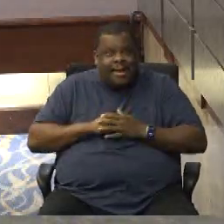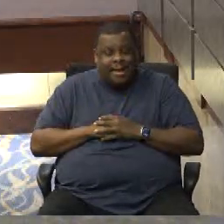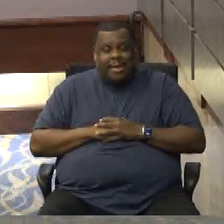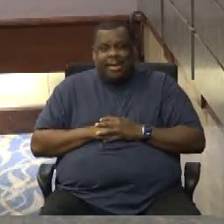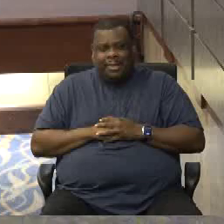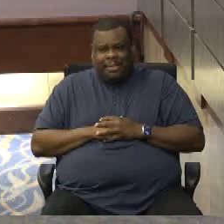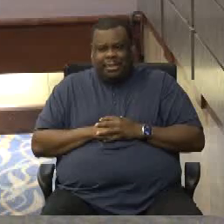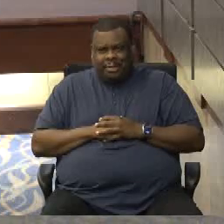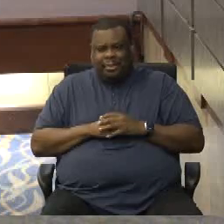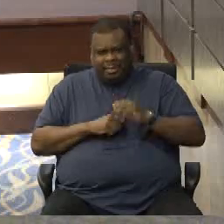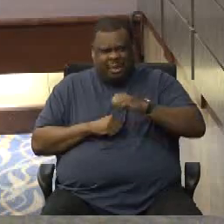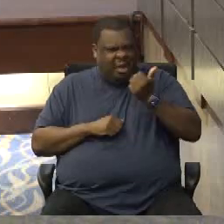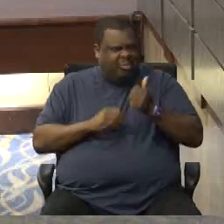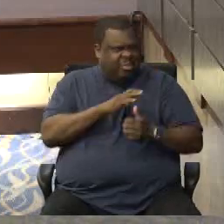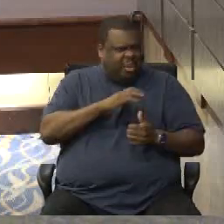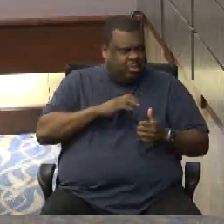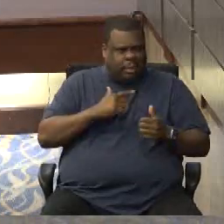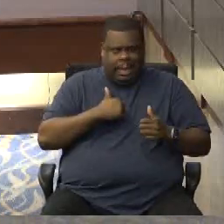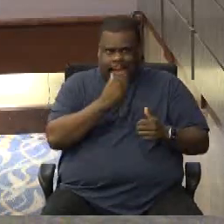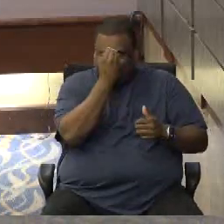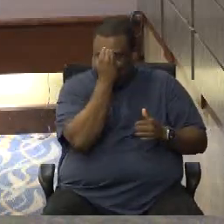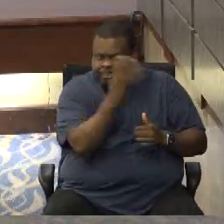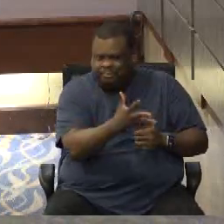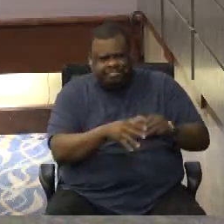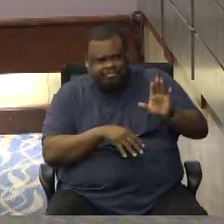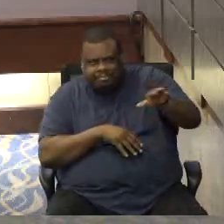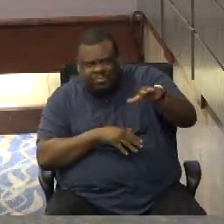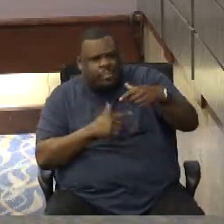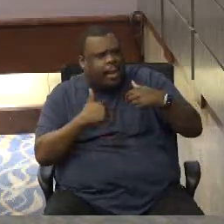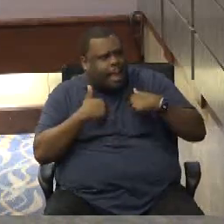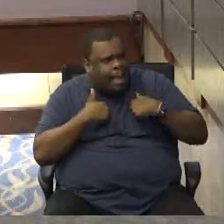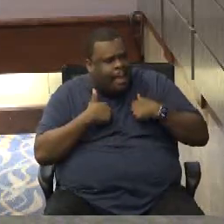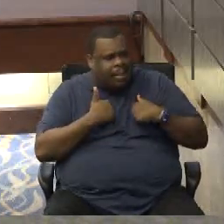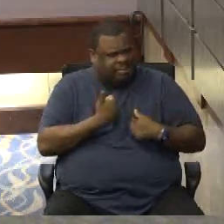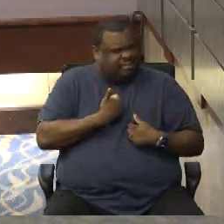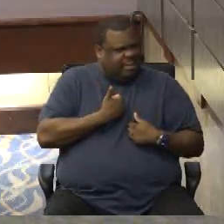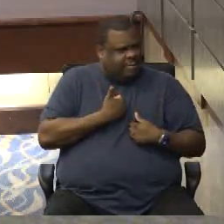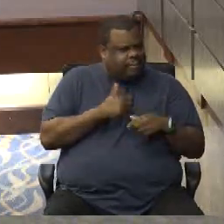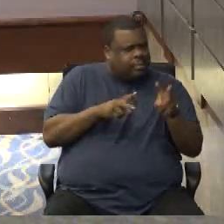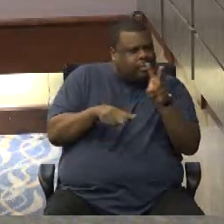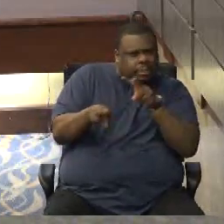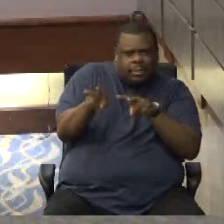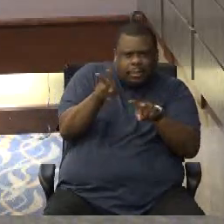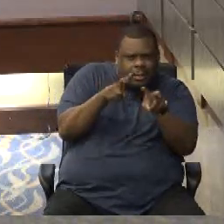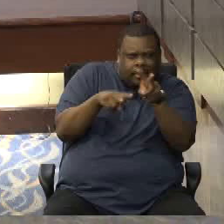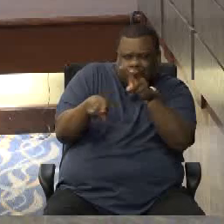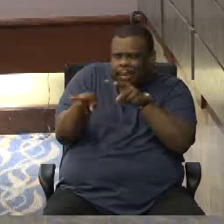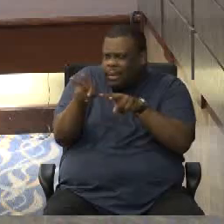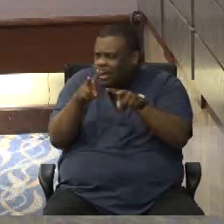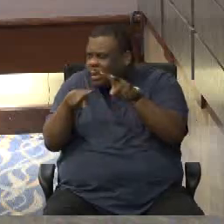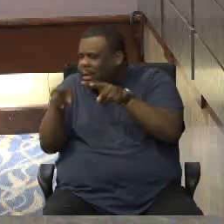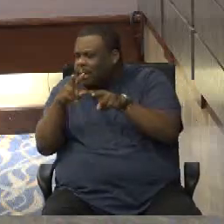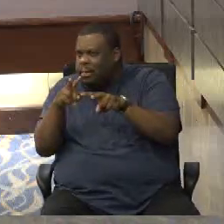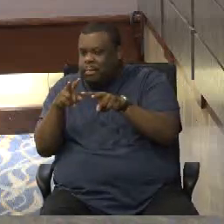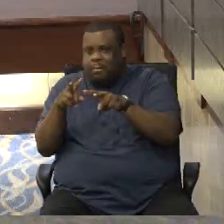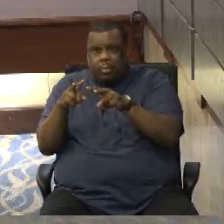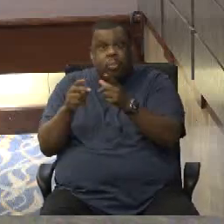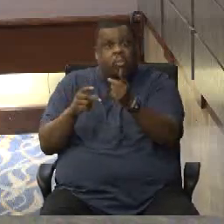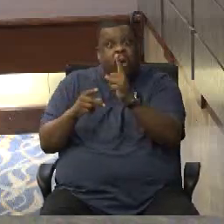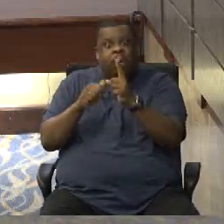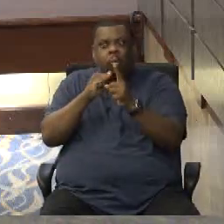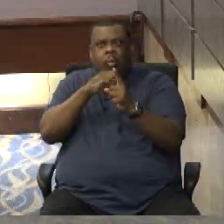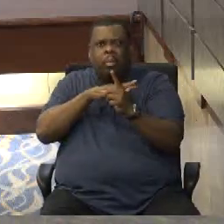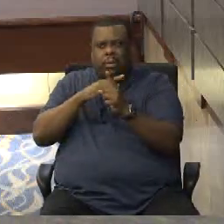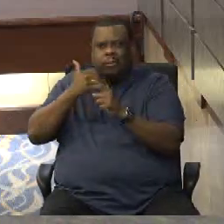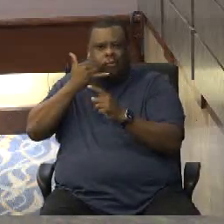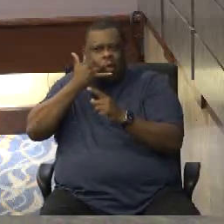this, I was telling Councilmember Rodriguez, I was walking around, you know, just watching people experience the day. And there's a woman on the phone, and she